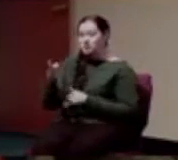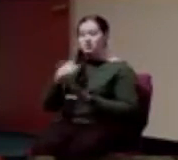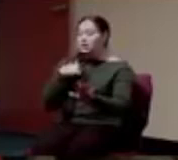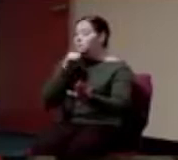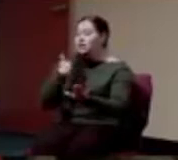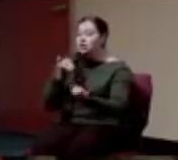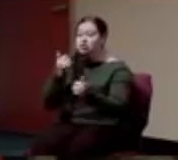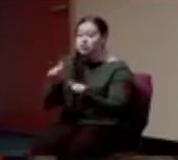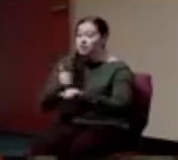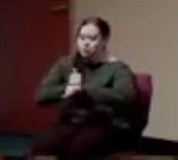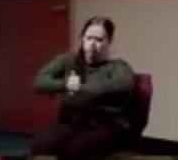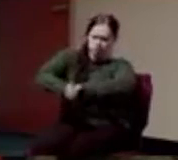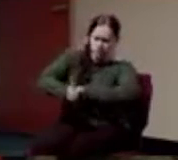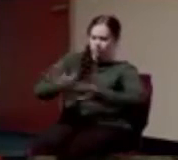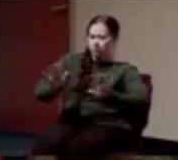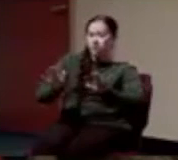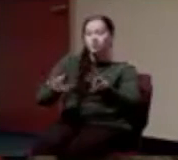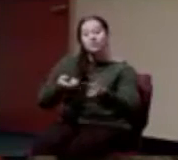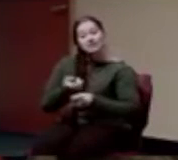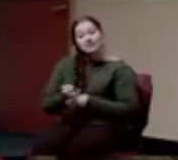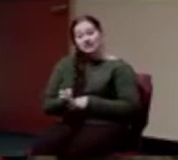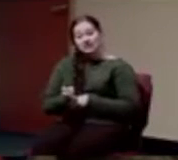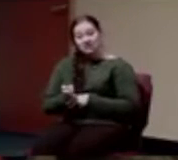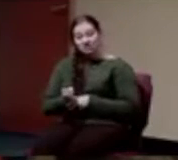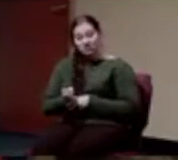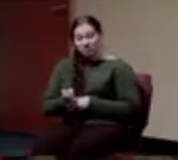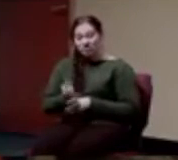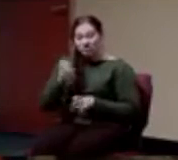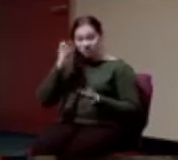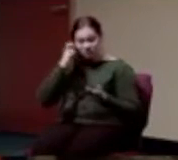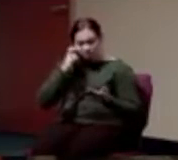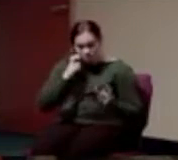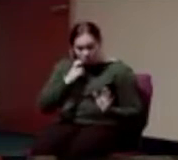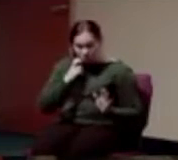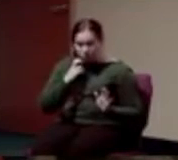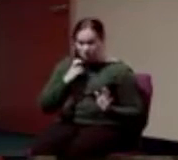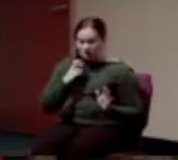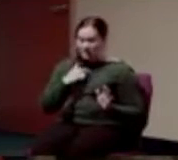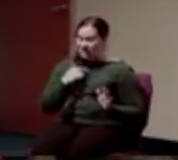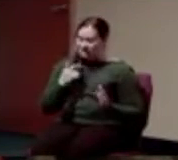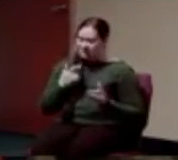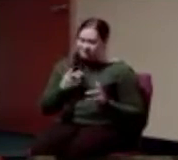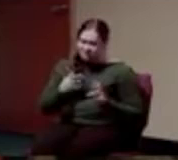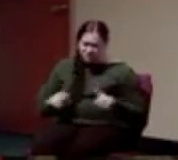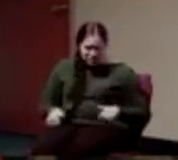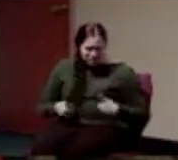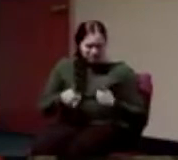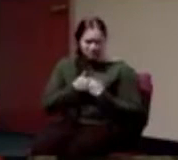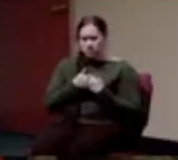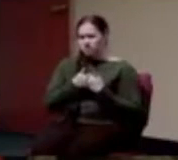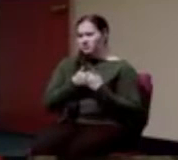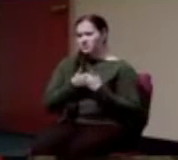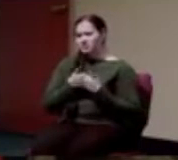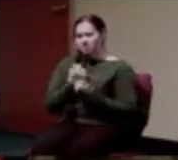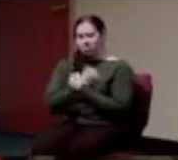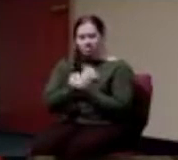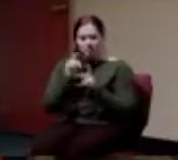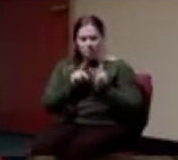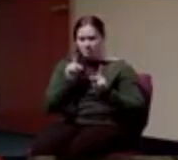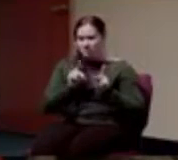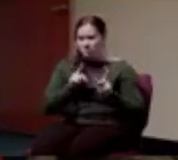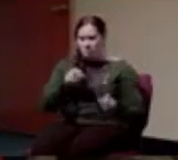honestly, because it's a very difficult thing to do. It's hard to love people who are difficult to love, and that's why we're having this